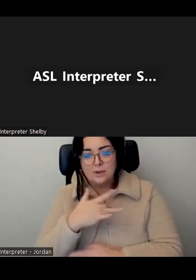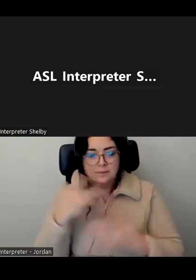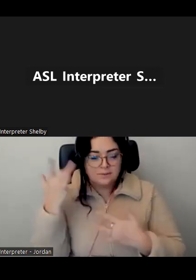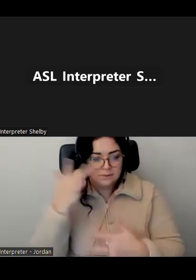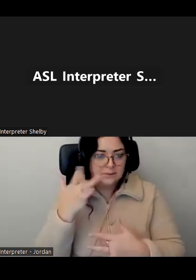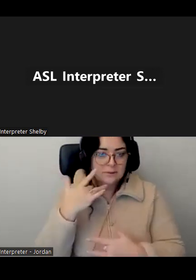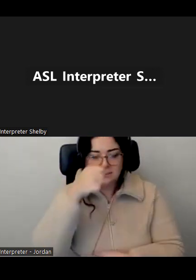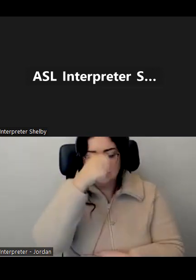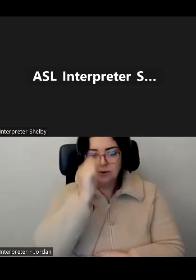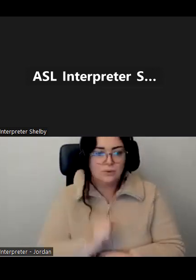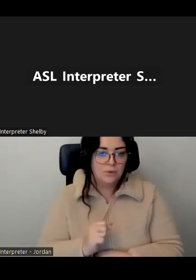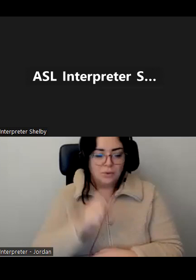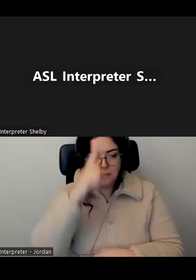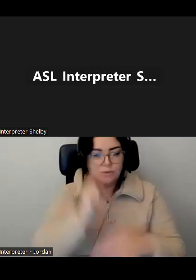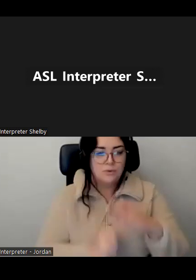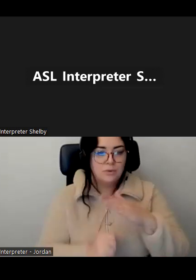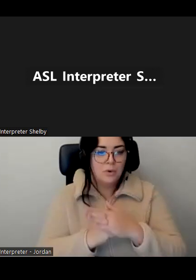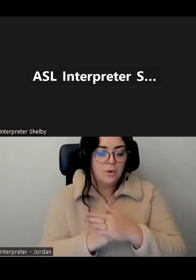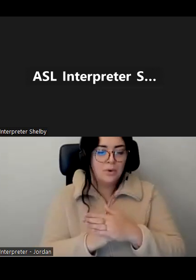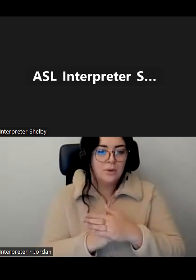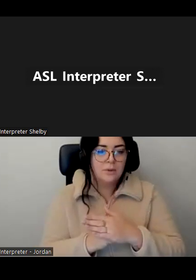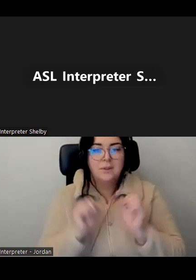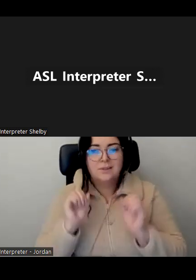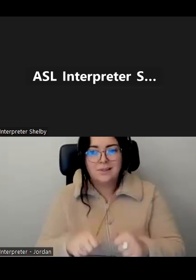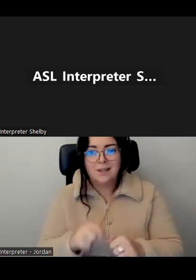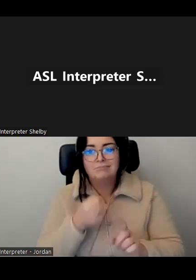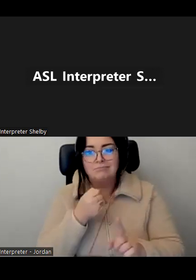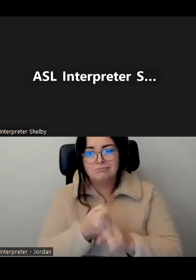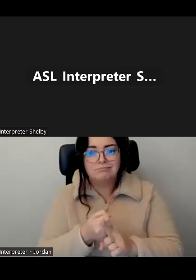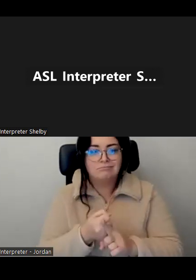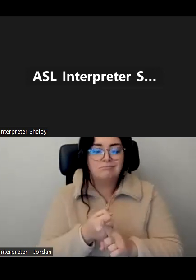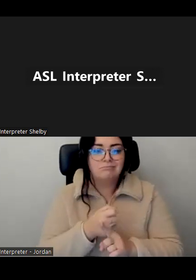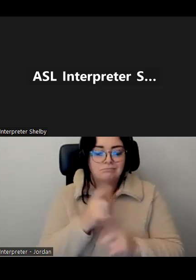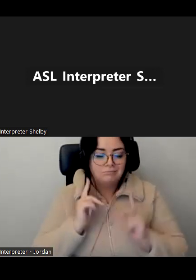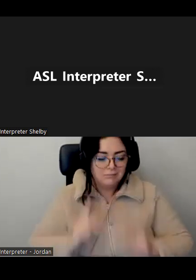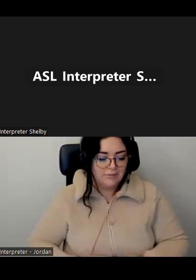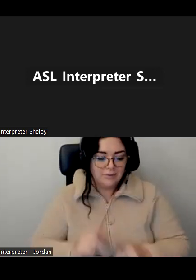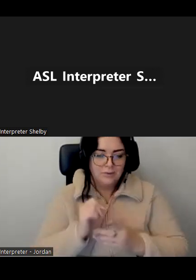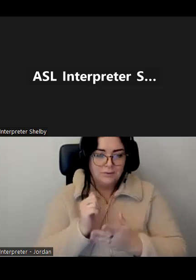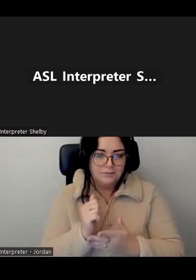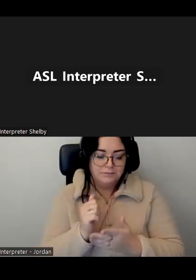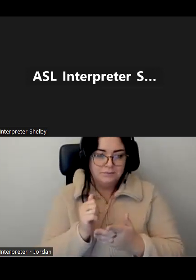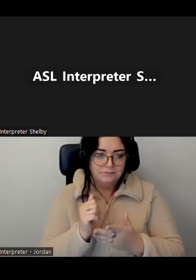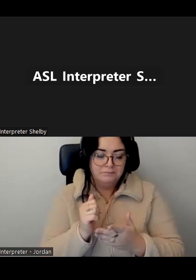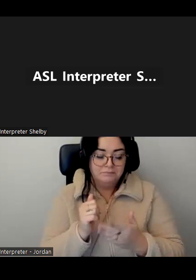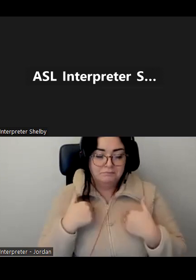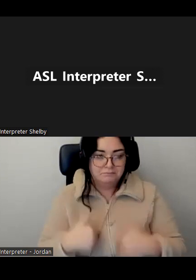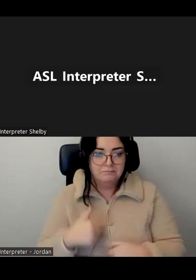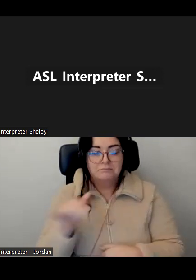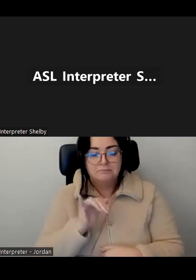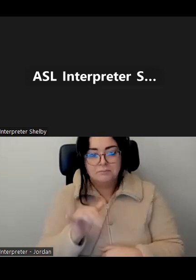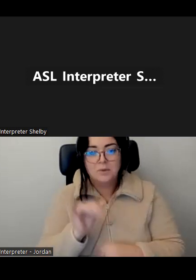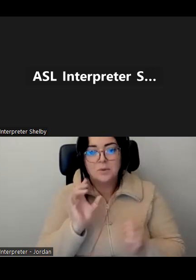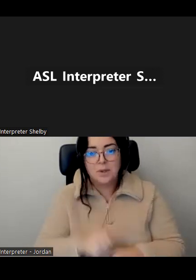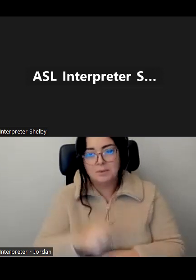common as we age and can really obviously impact our physical health, but also our mental health, right? It can be very stressful. We can